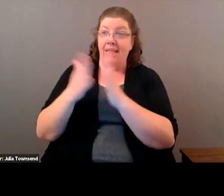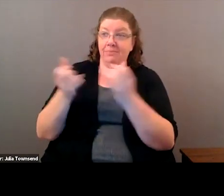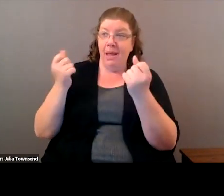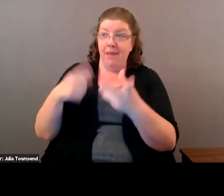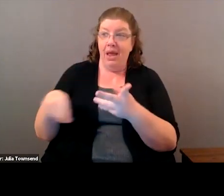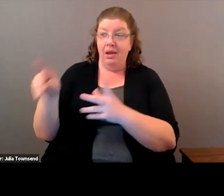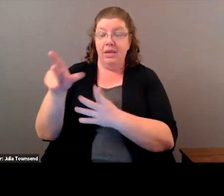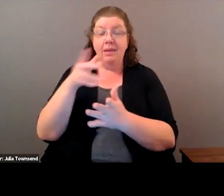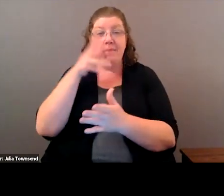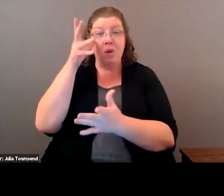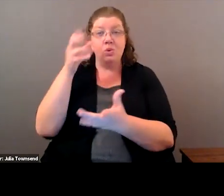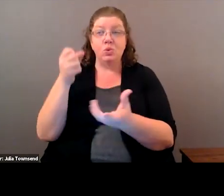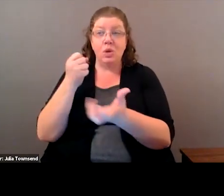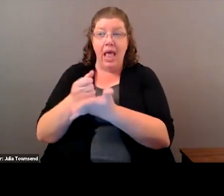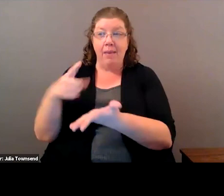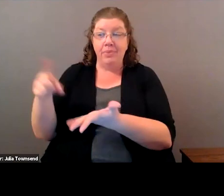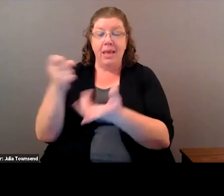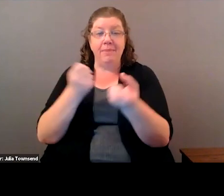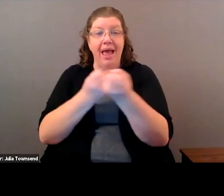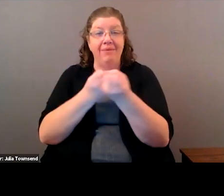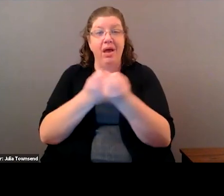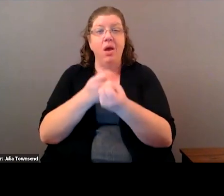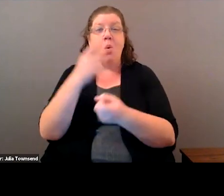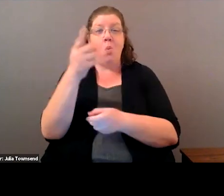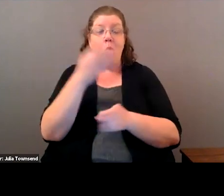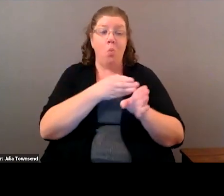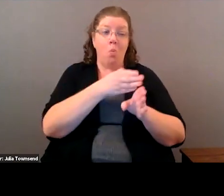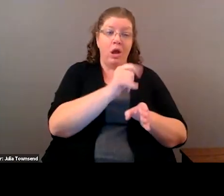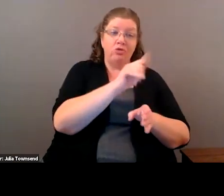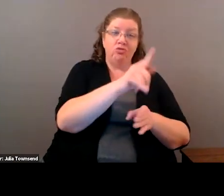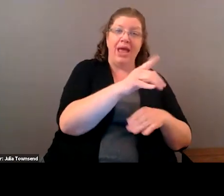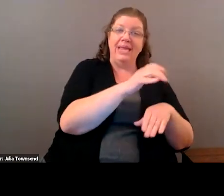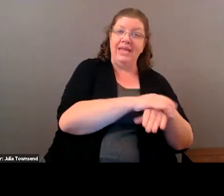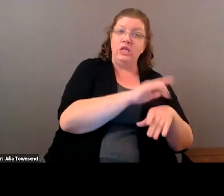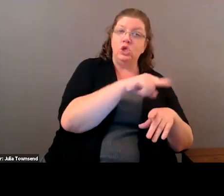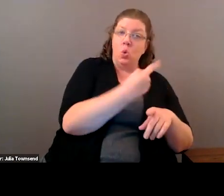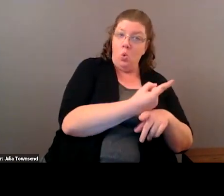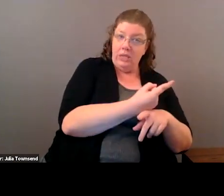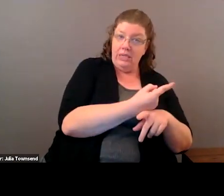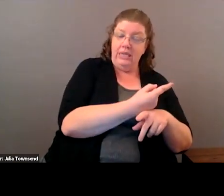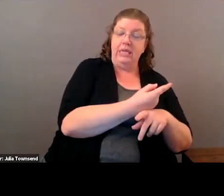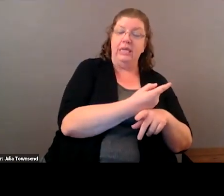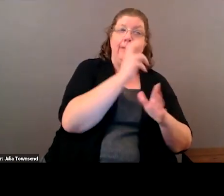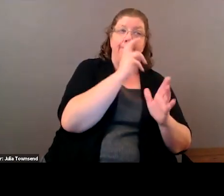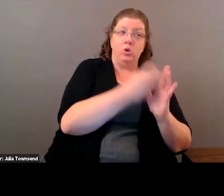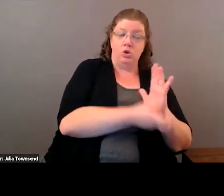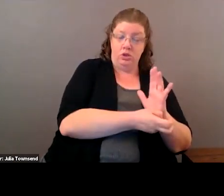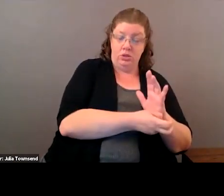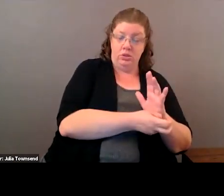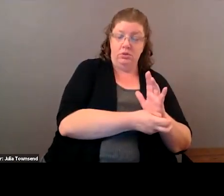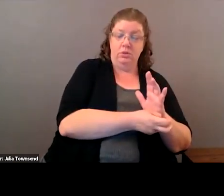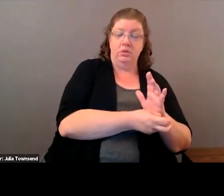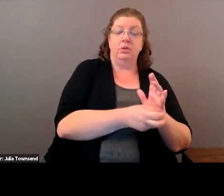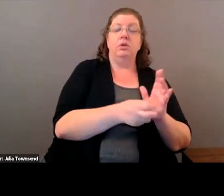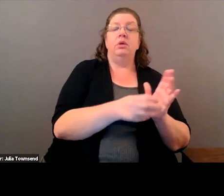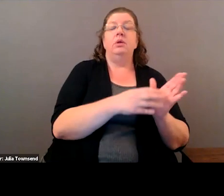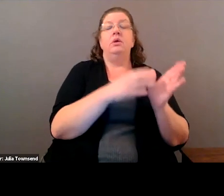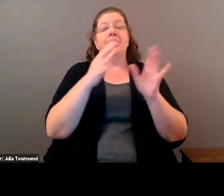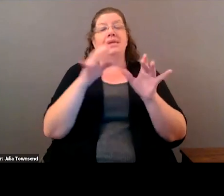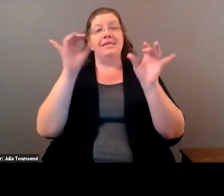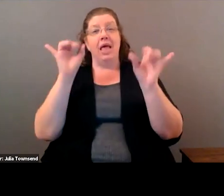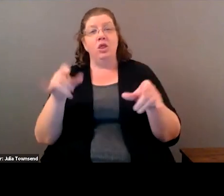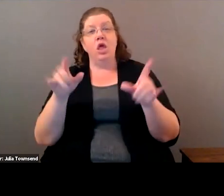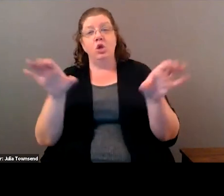help them advocate for one track be left in English only. Immersion, just as they do at the